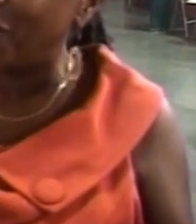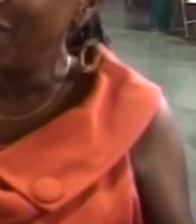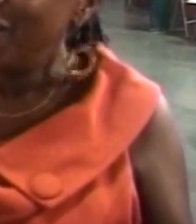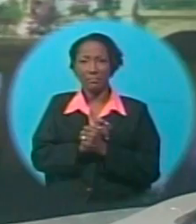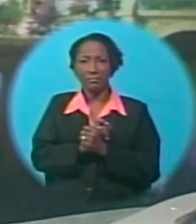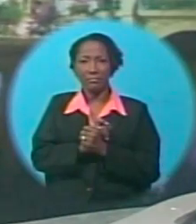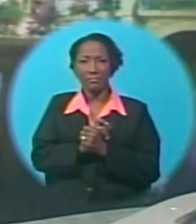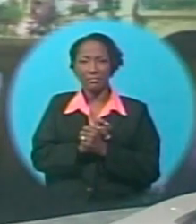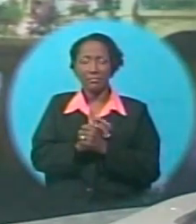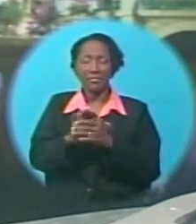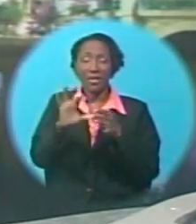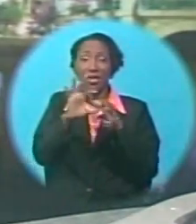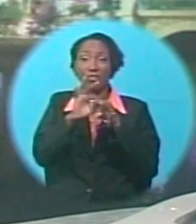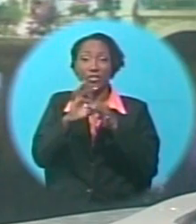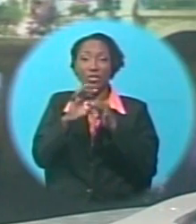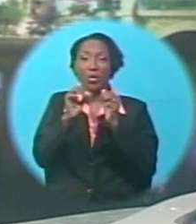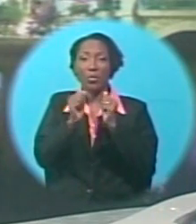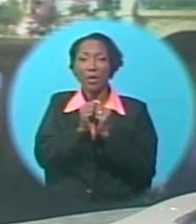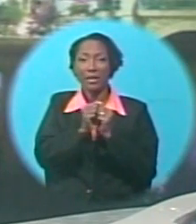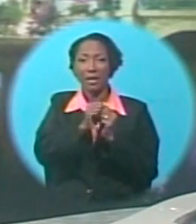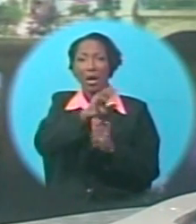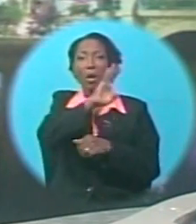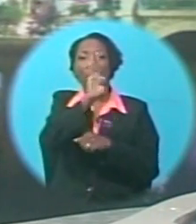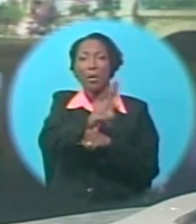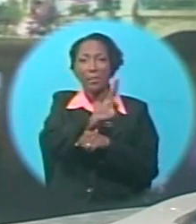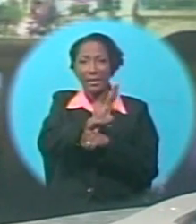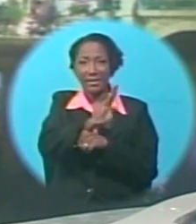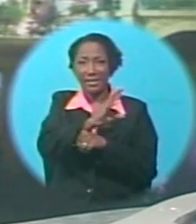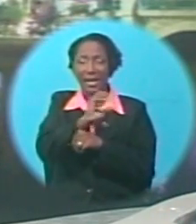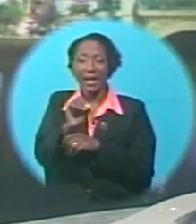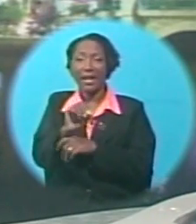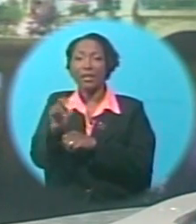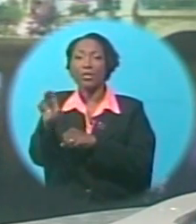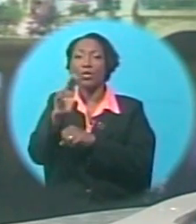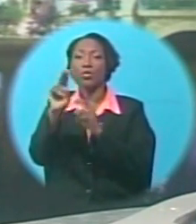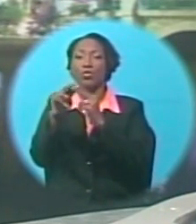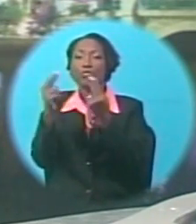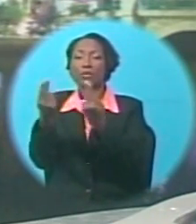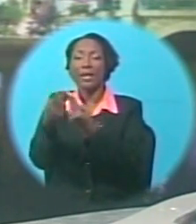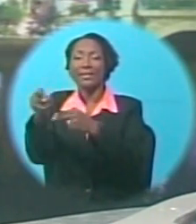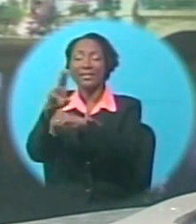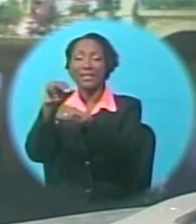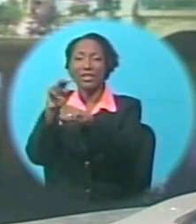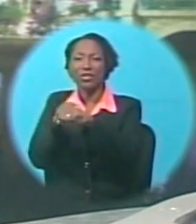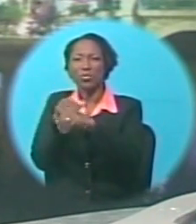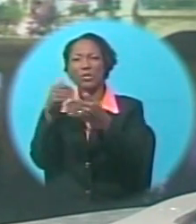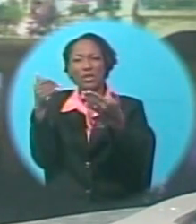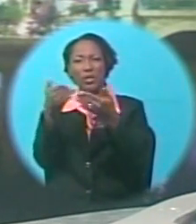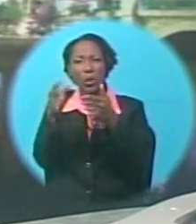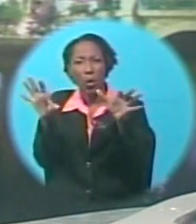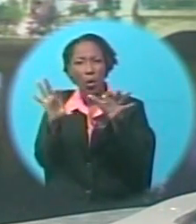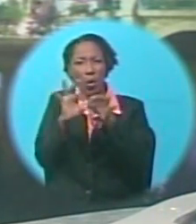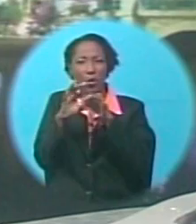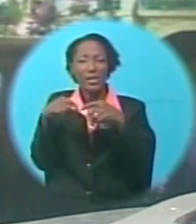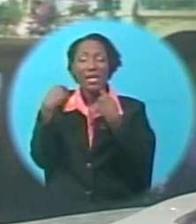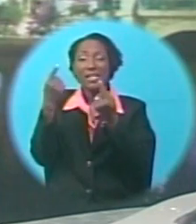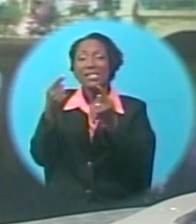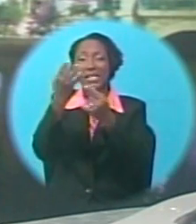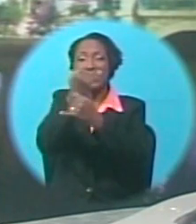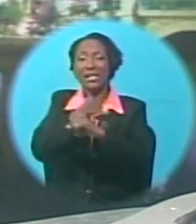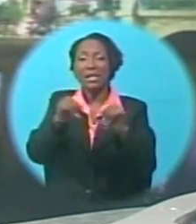all. The relationship between Barbados and the United Nations has been a close one since the island became independent